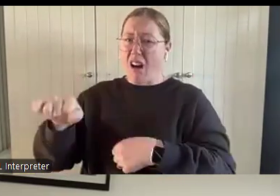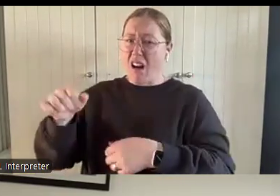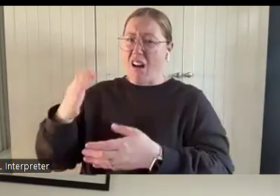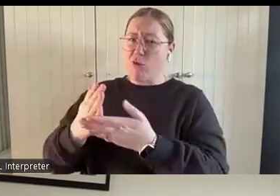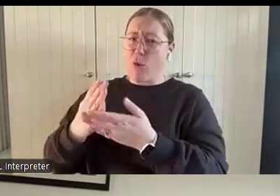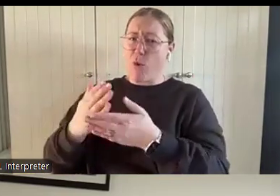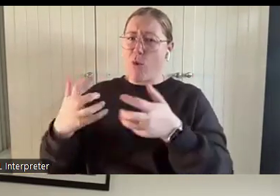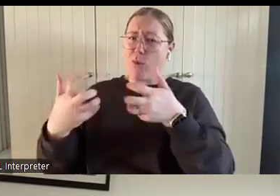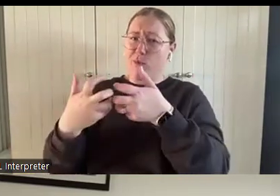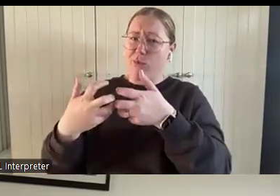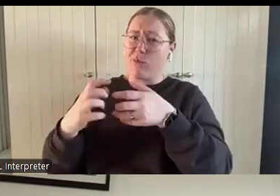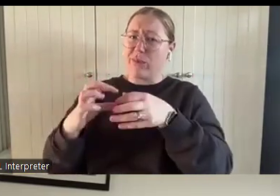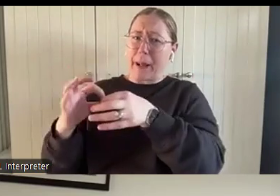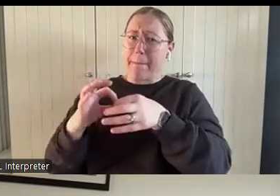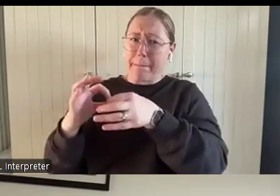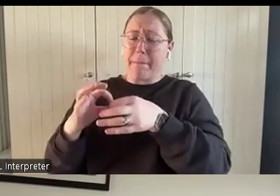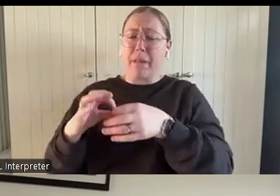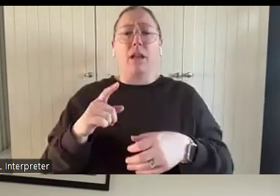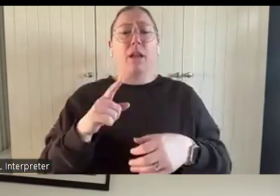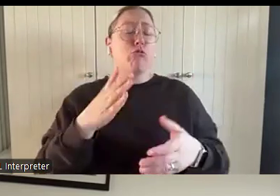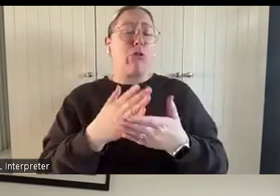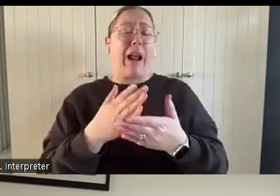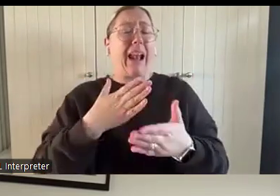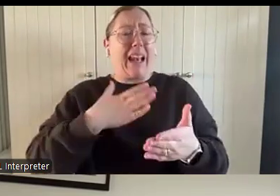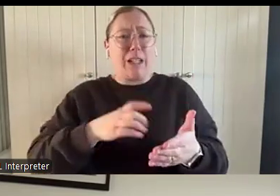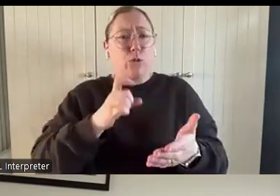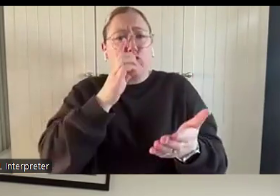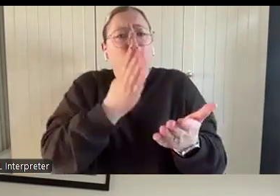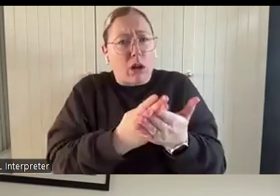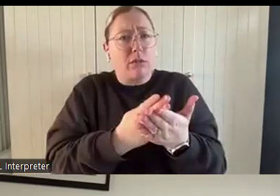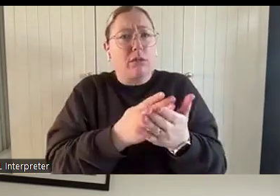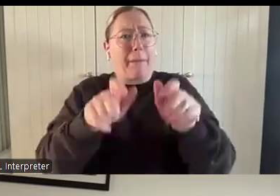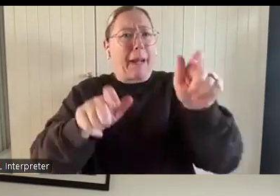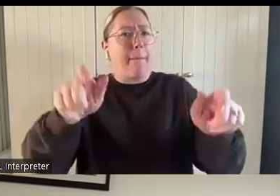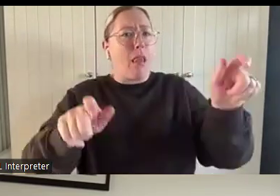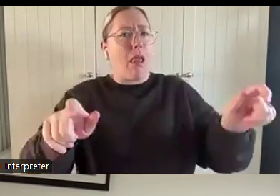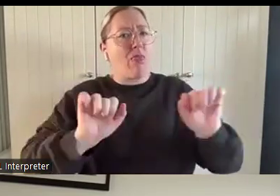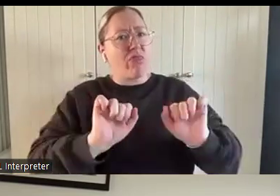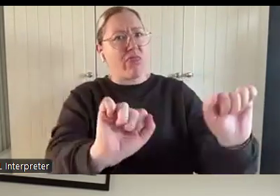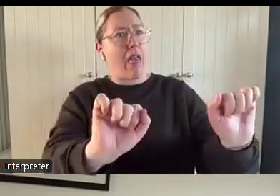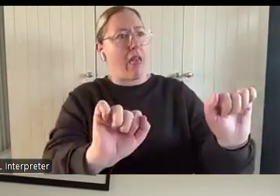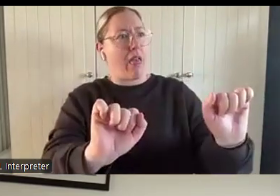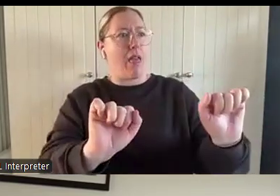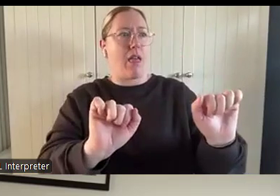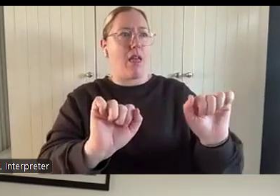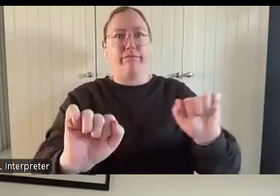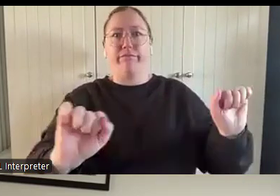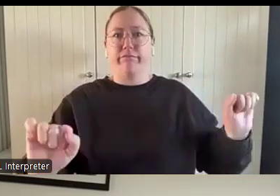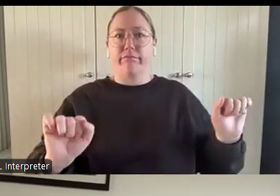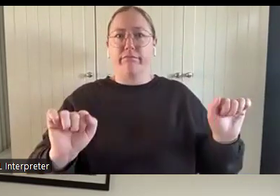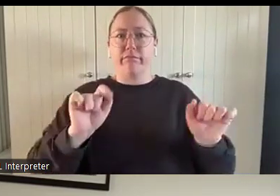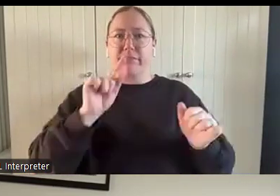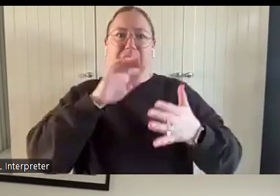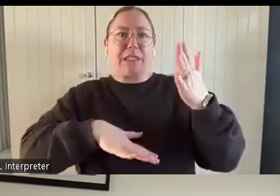and embrace people's voice, and just trust that, the lived experience can actually shape the